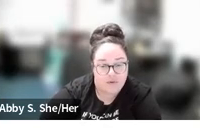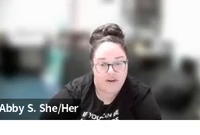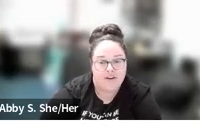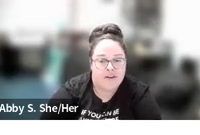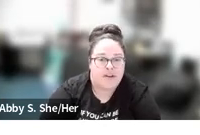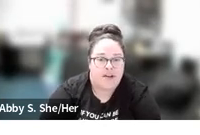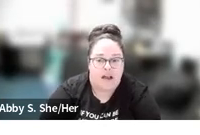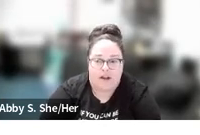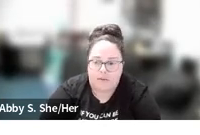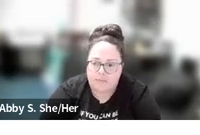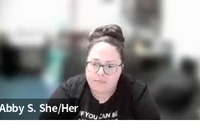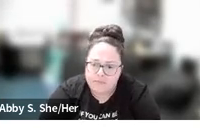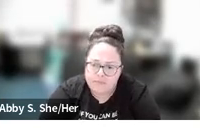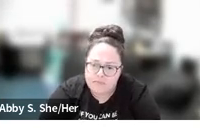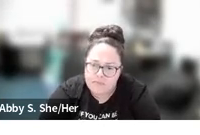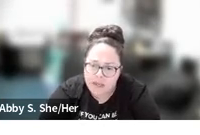ran for.